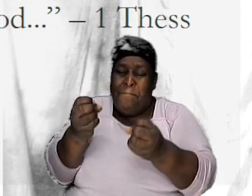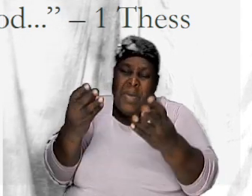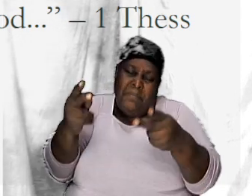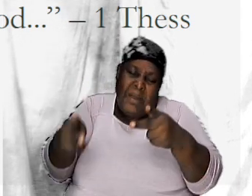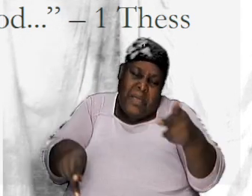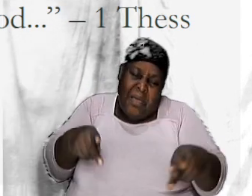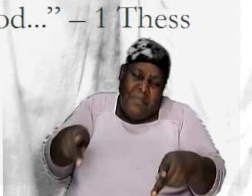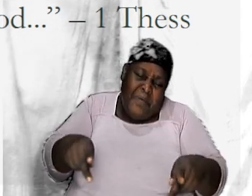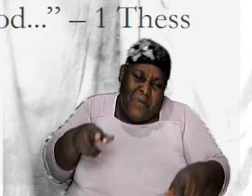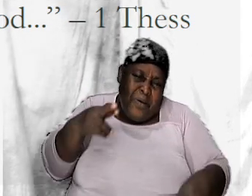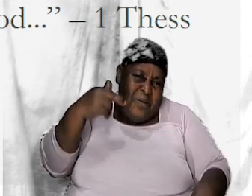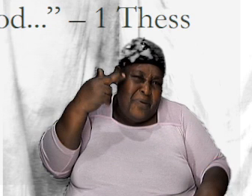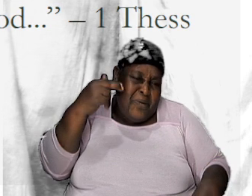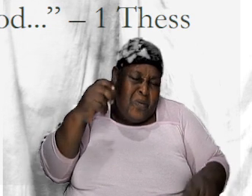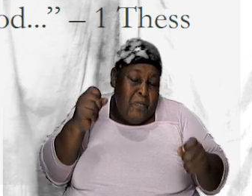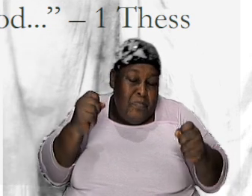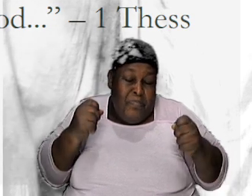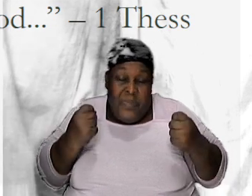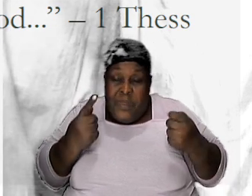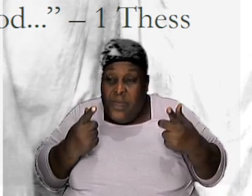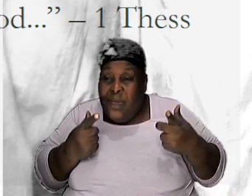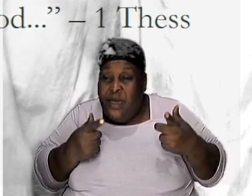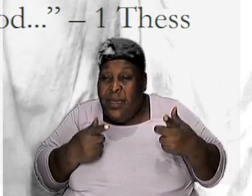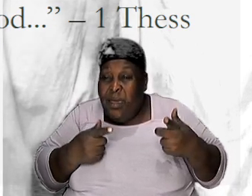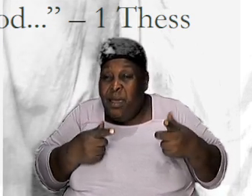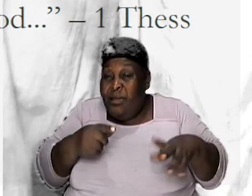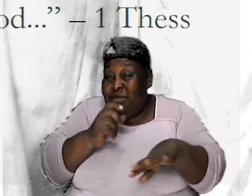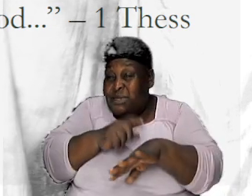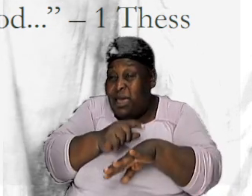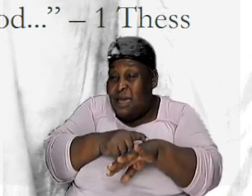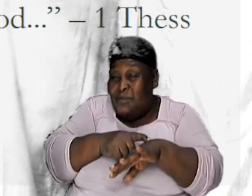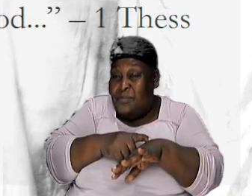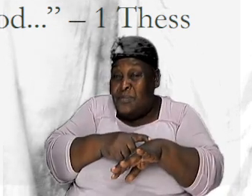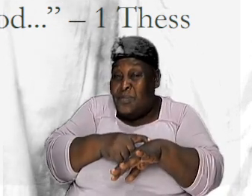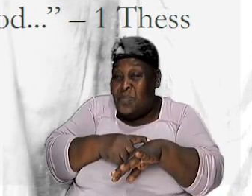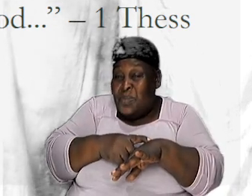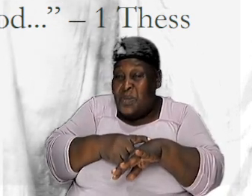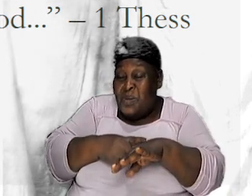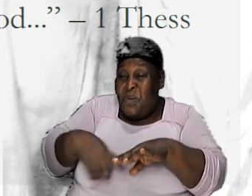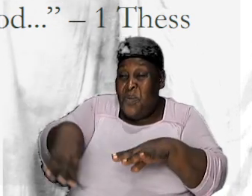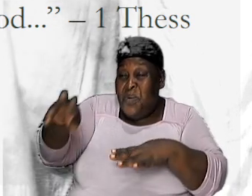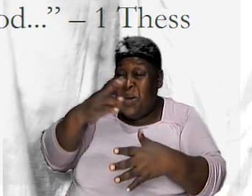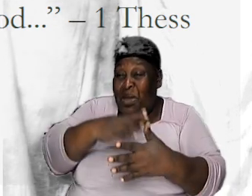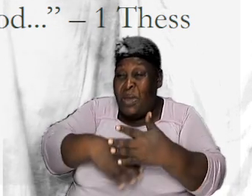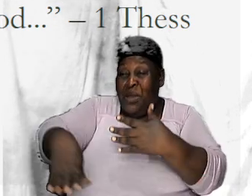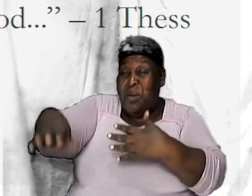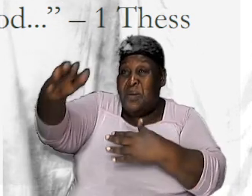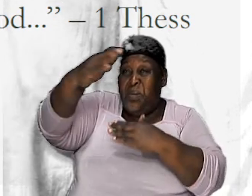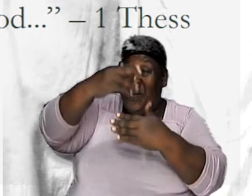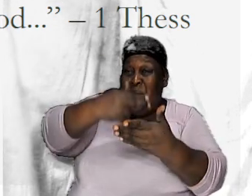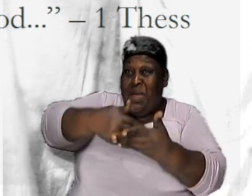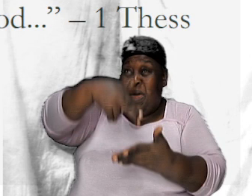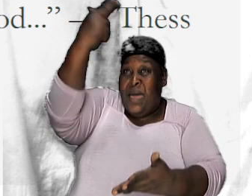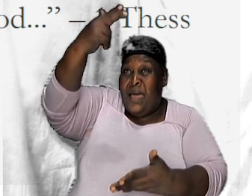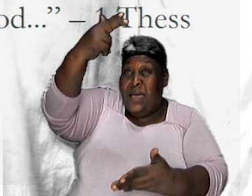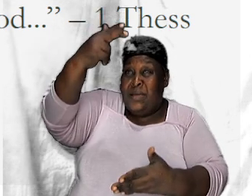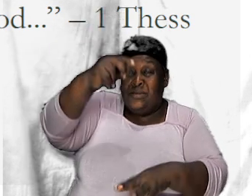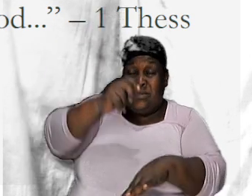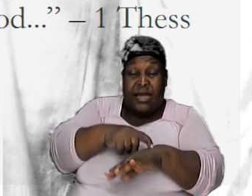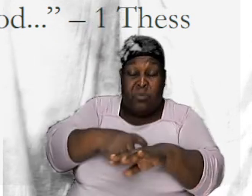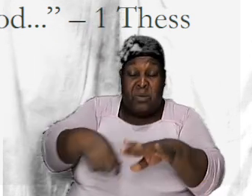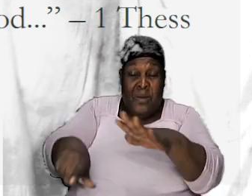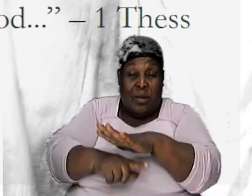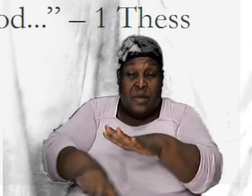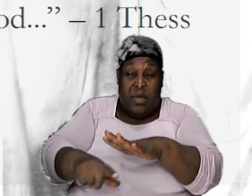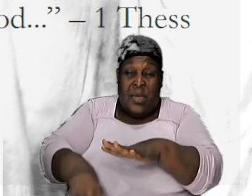going to realize quickly that there are going to be times when you're high and there are going to be times when you're low. There are going to be periods of time when you're on